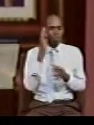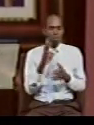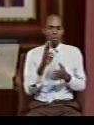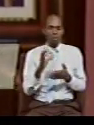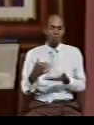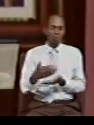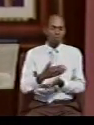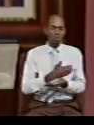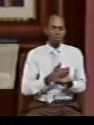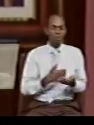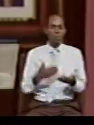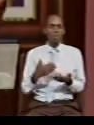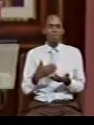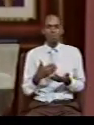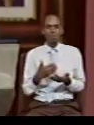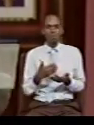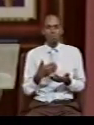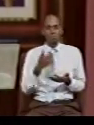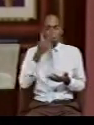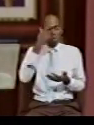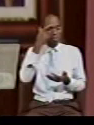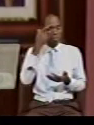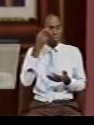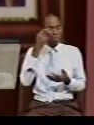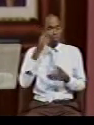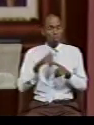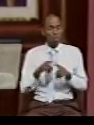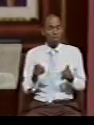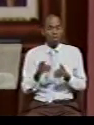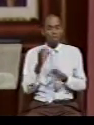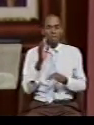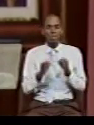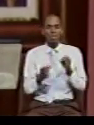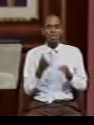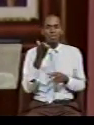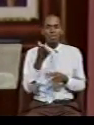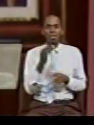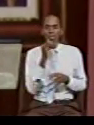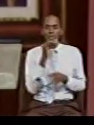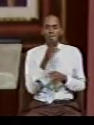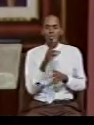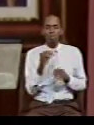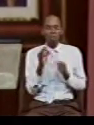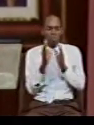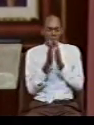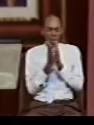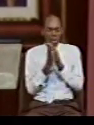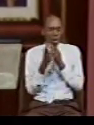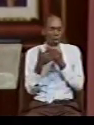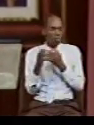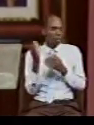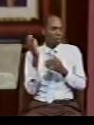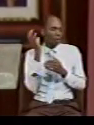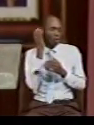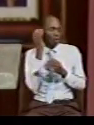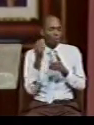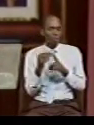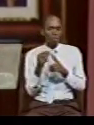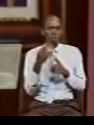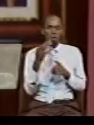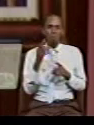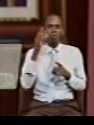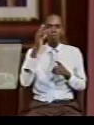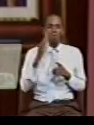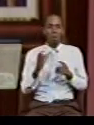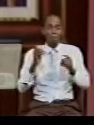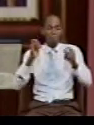that prayer. But if there is no prayer after hearing the word, immediately we